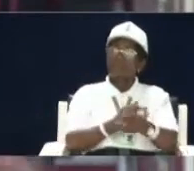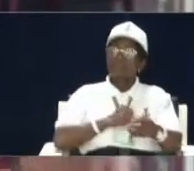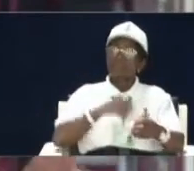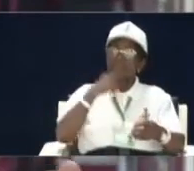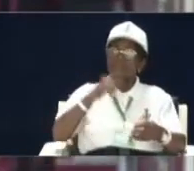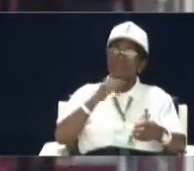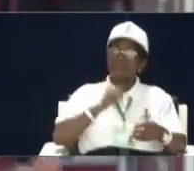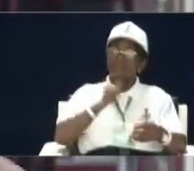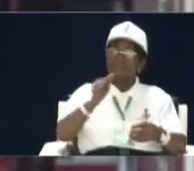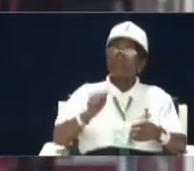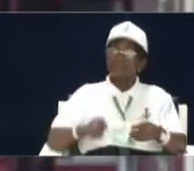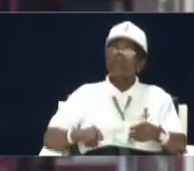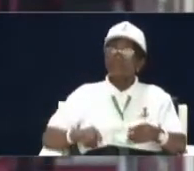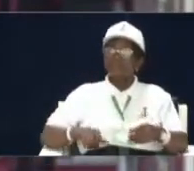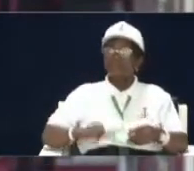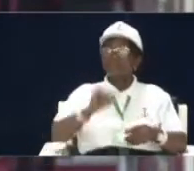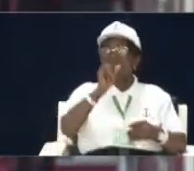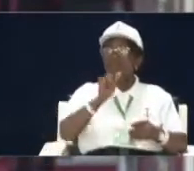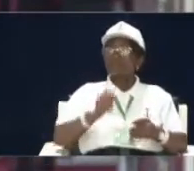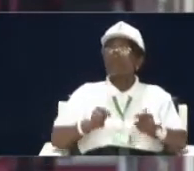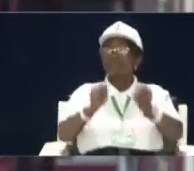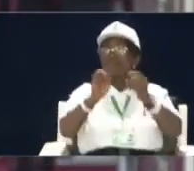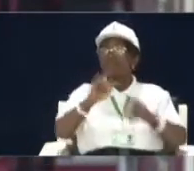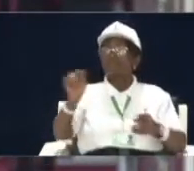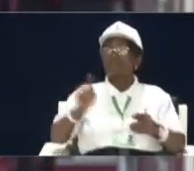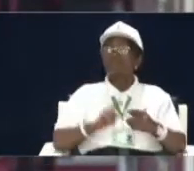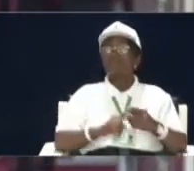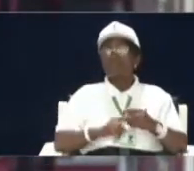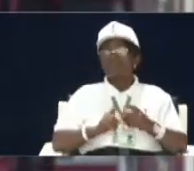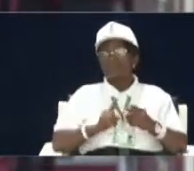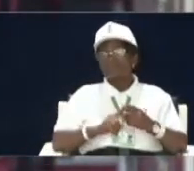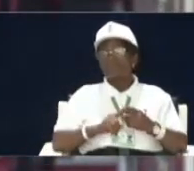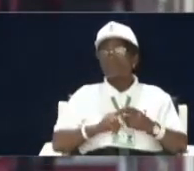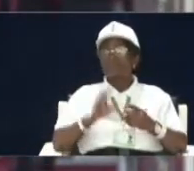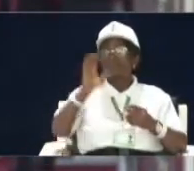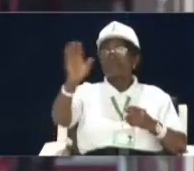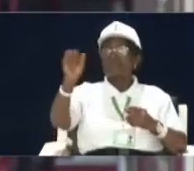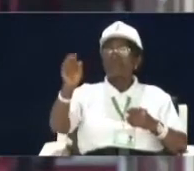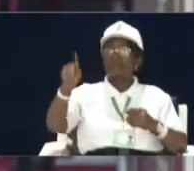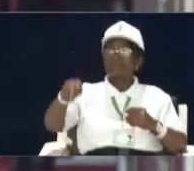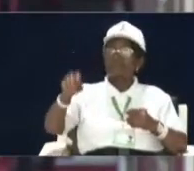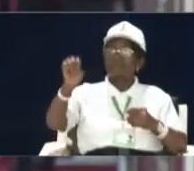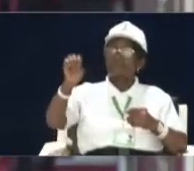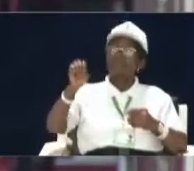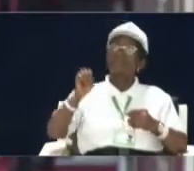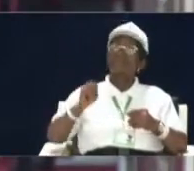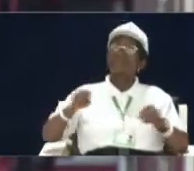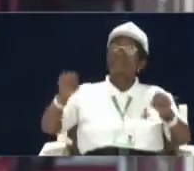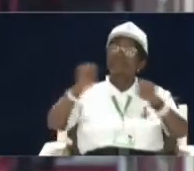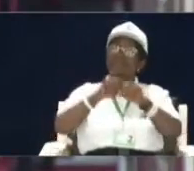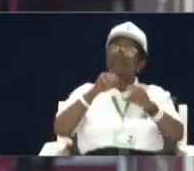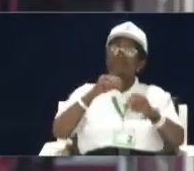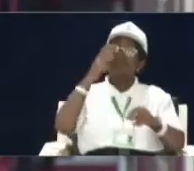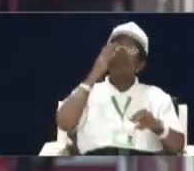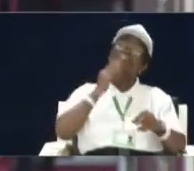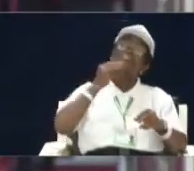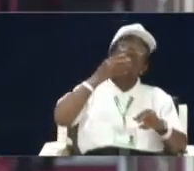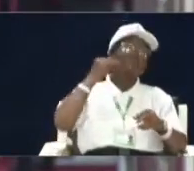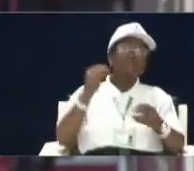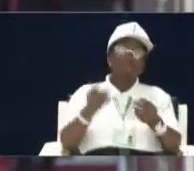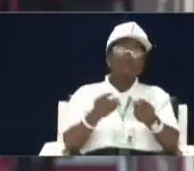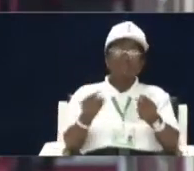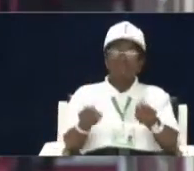I'm still trying to cope with even Yoruba land. You're talking of